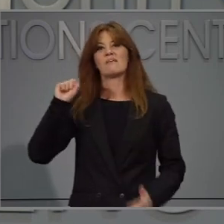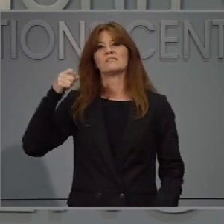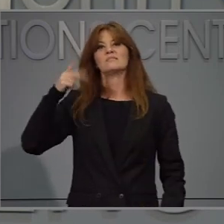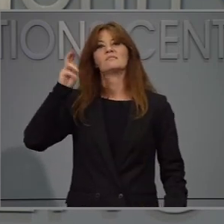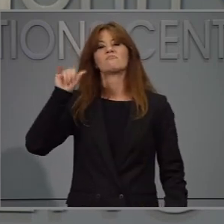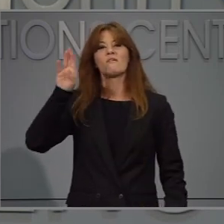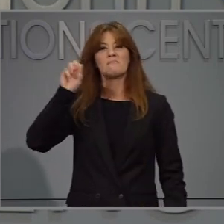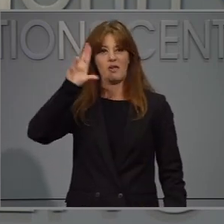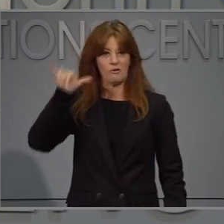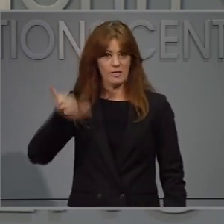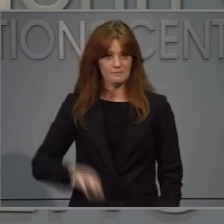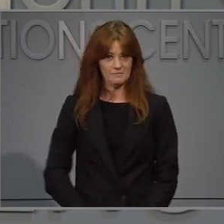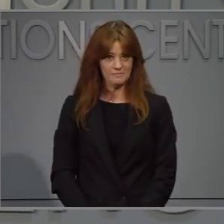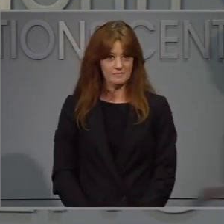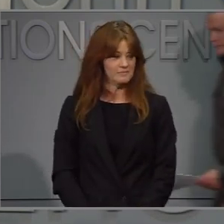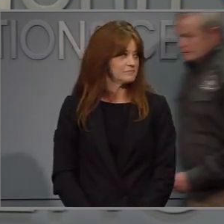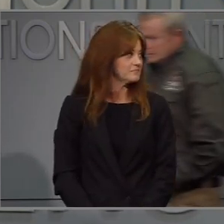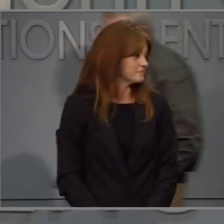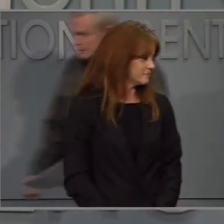Mike.